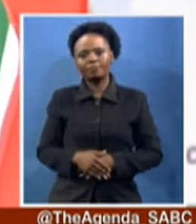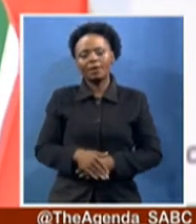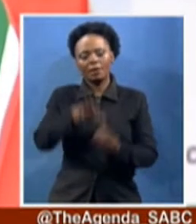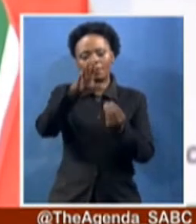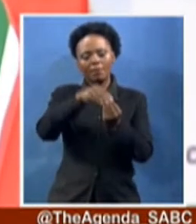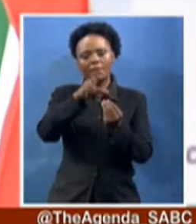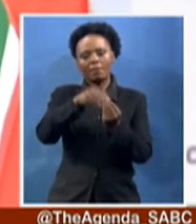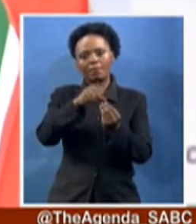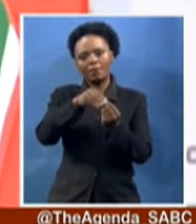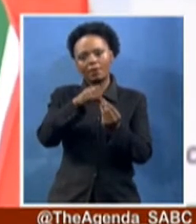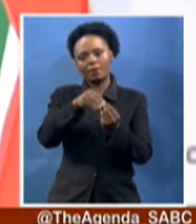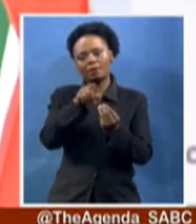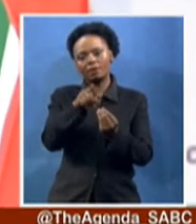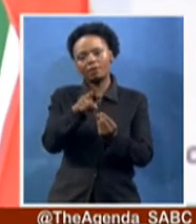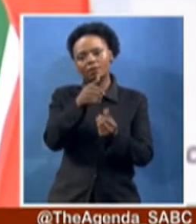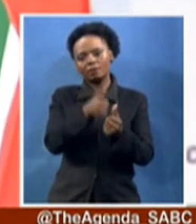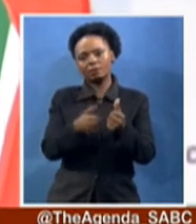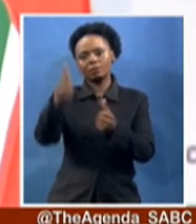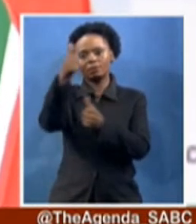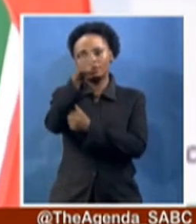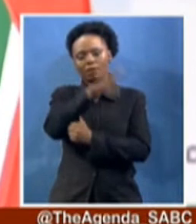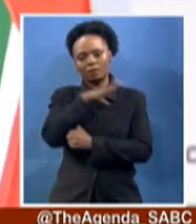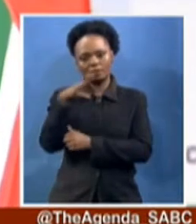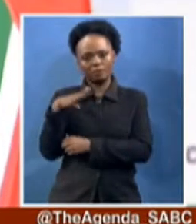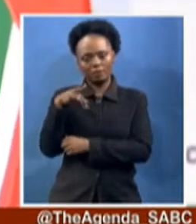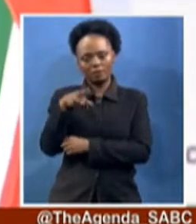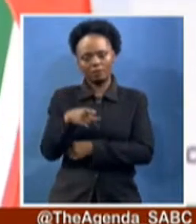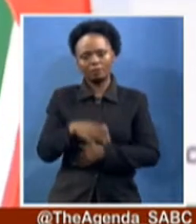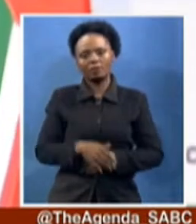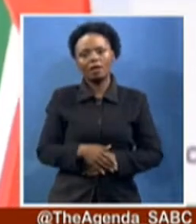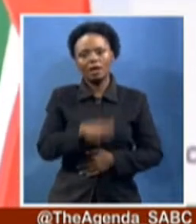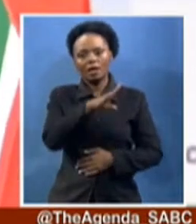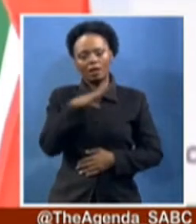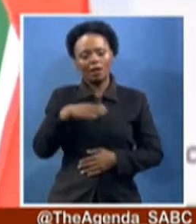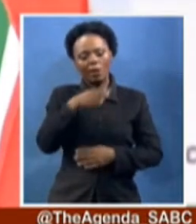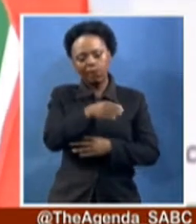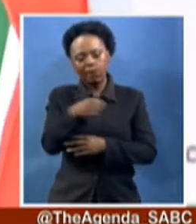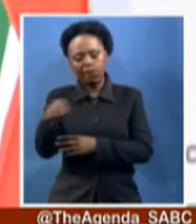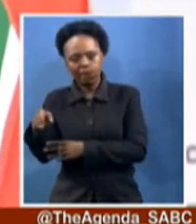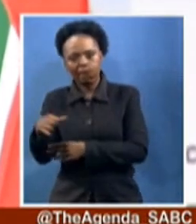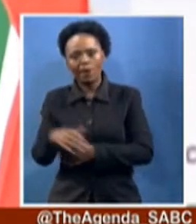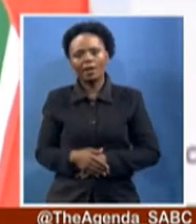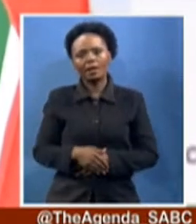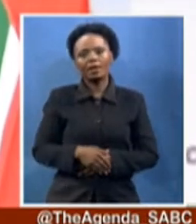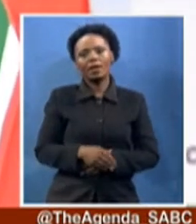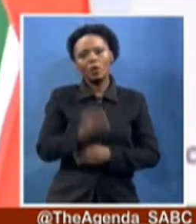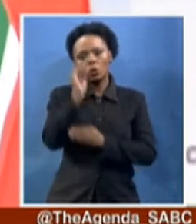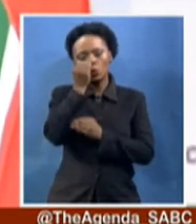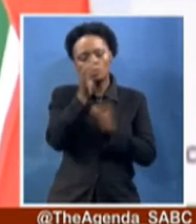present, distinguished guests, members of the media, ladies and gentlemen.